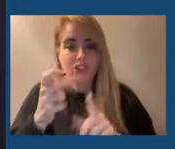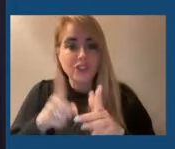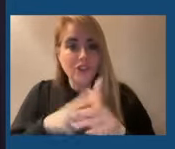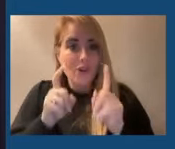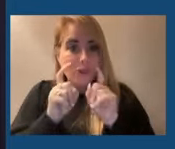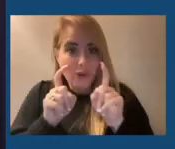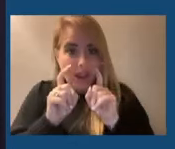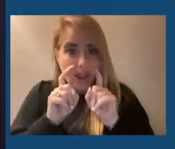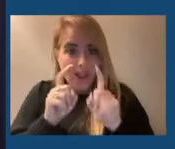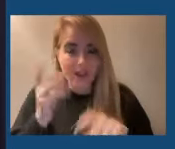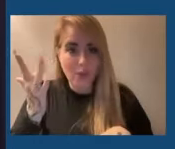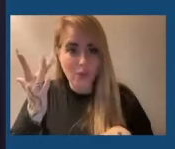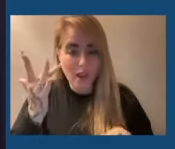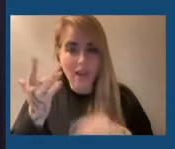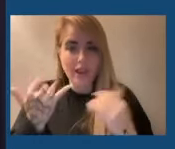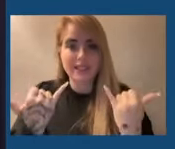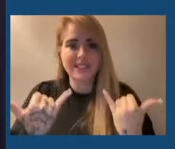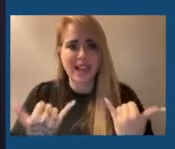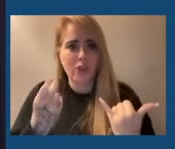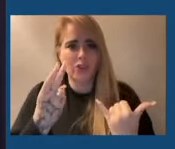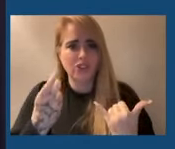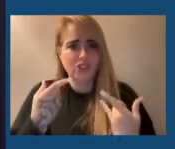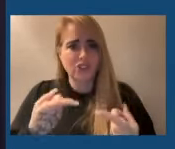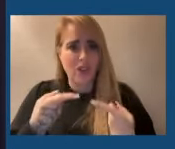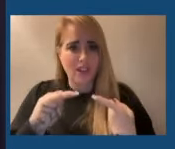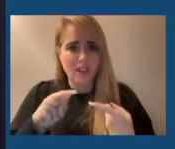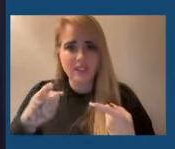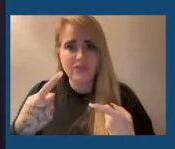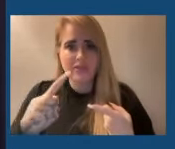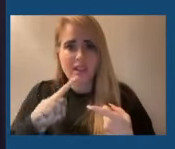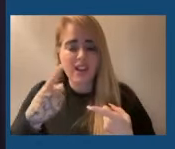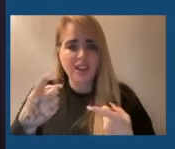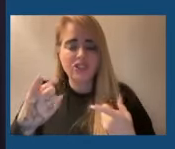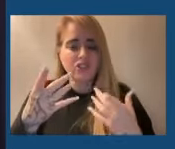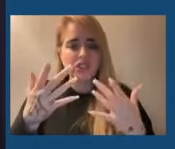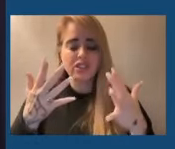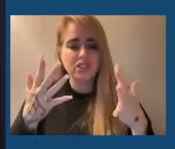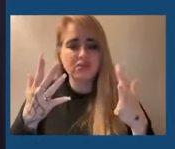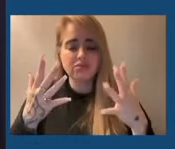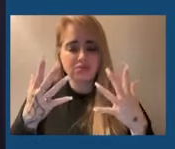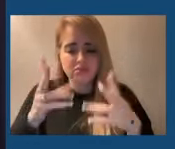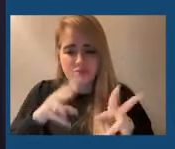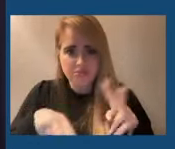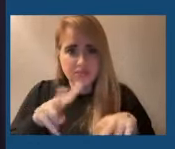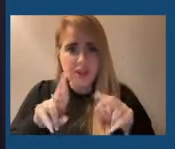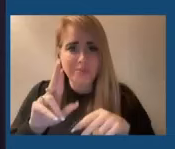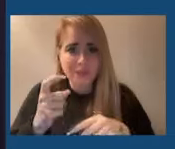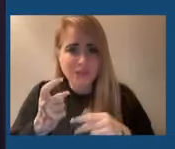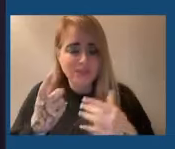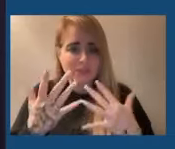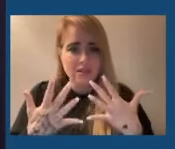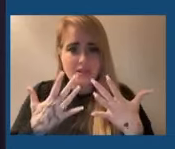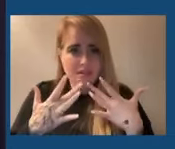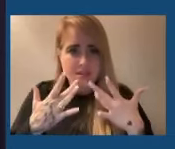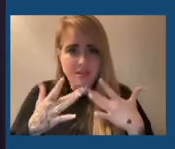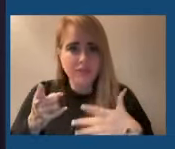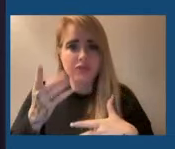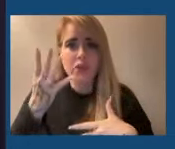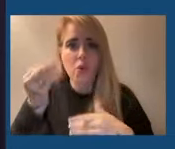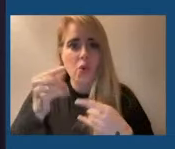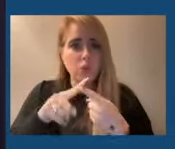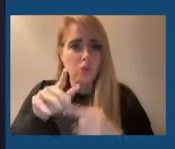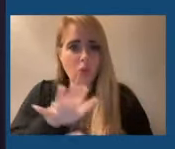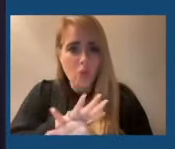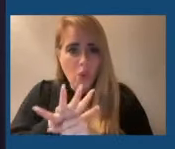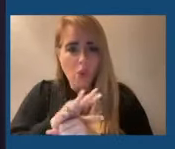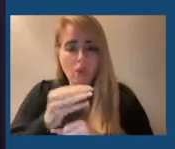because now she was struggling, like she was parsing out her prescriptions, you know, she was going to the local food